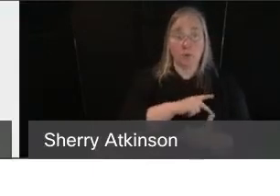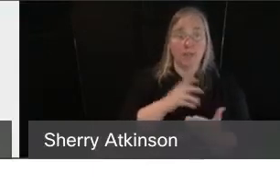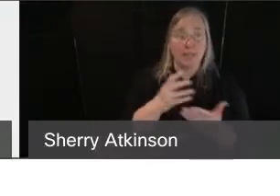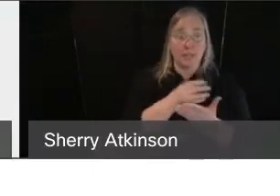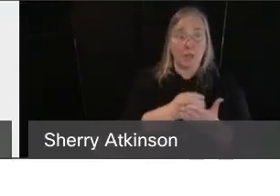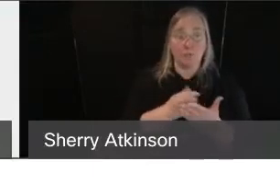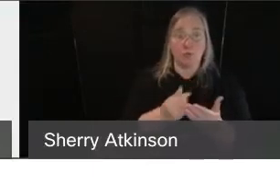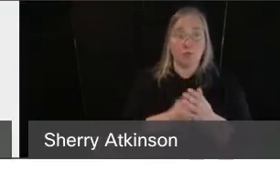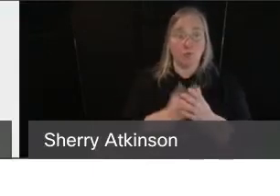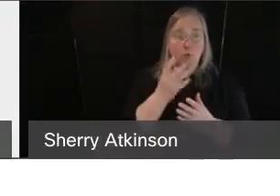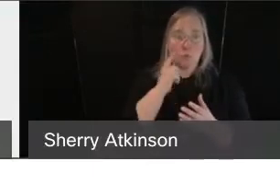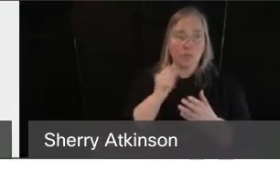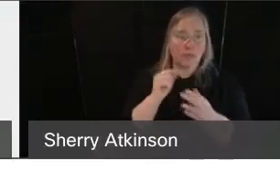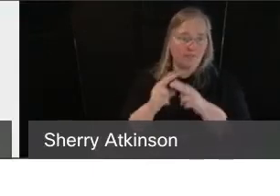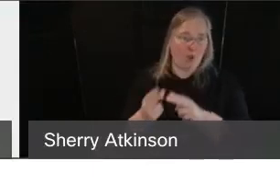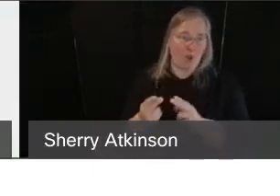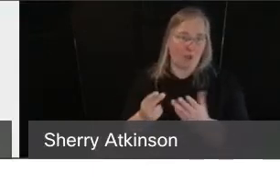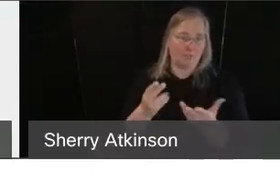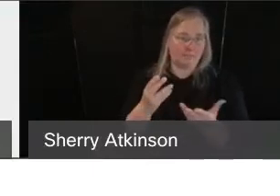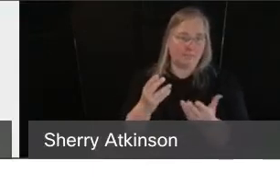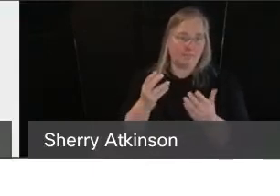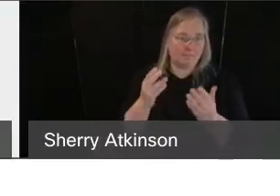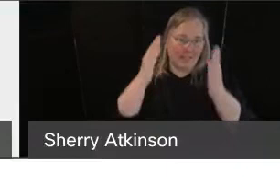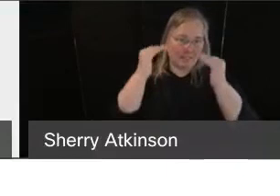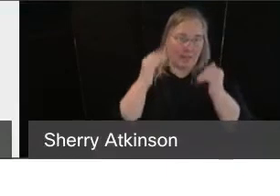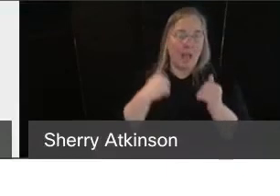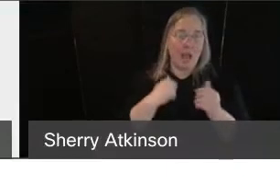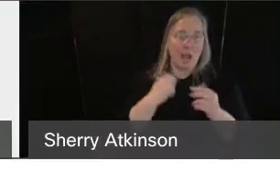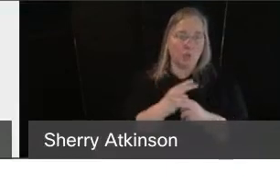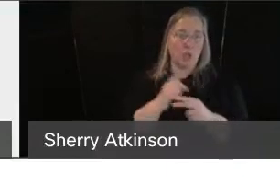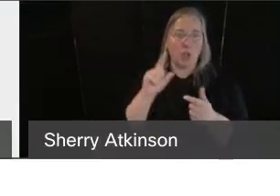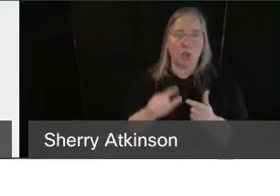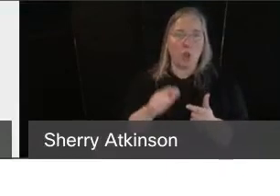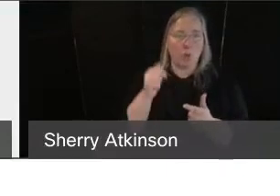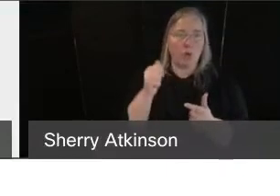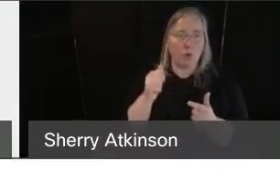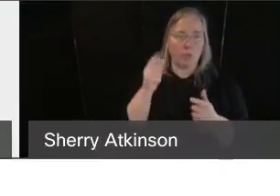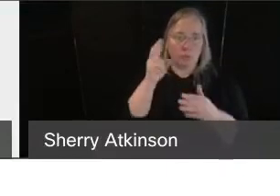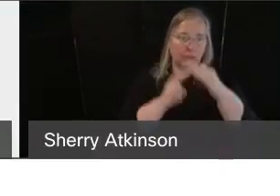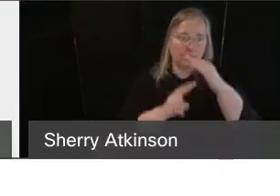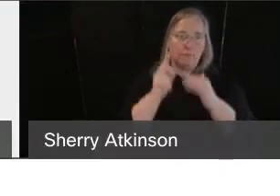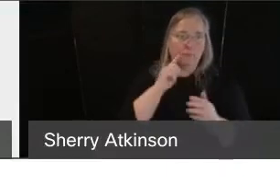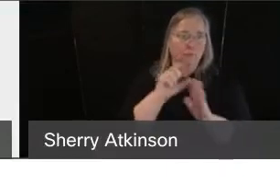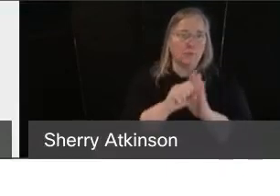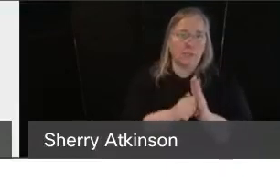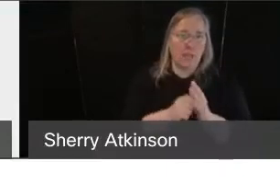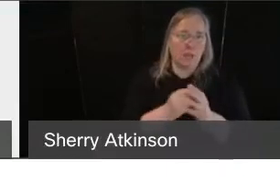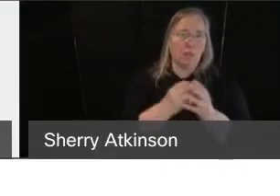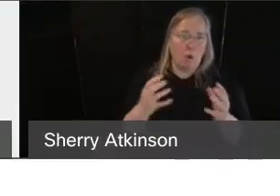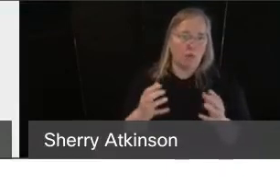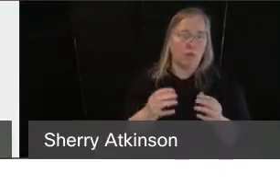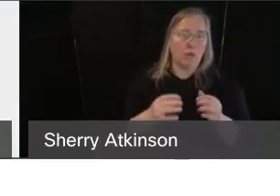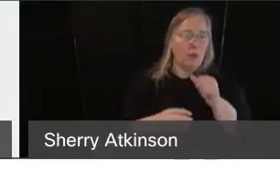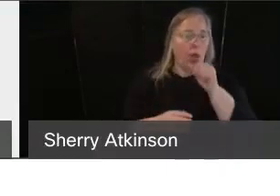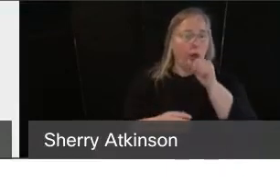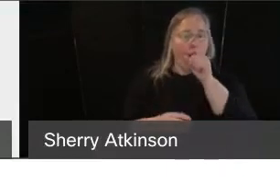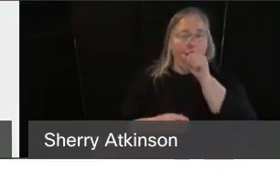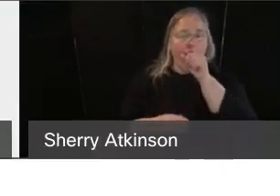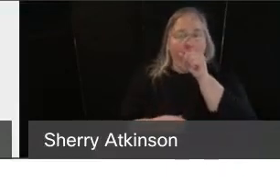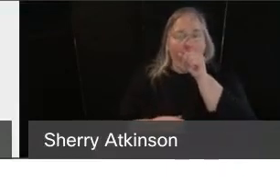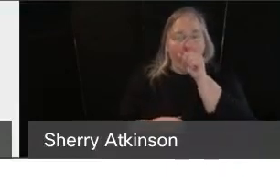fall. And I'm using the lower predictions for state growth. And again, that lowers those numbers